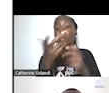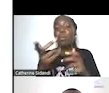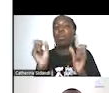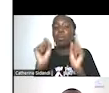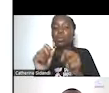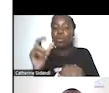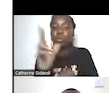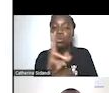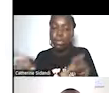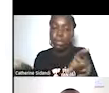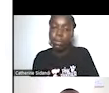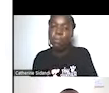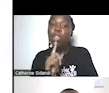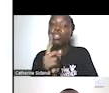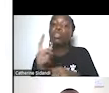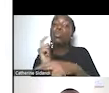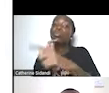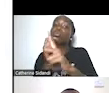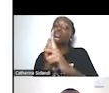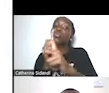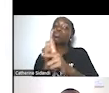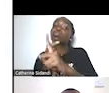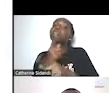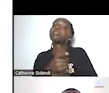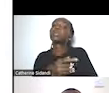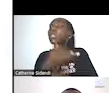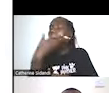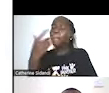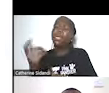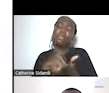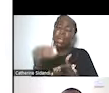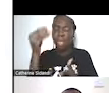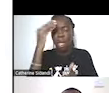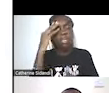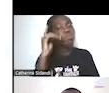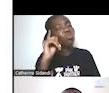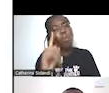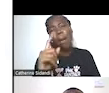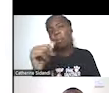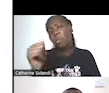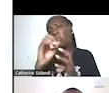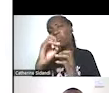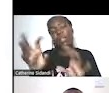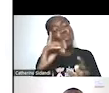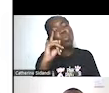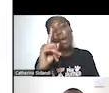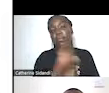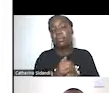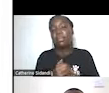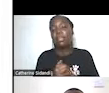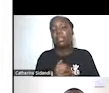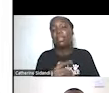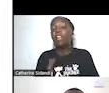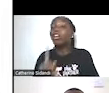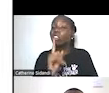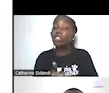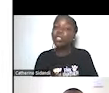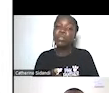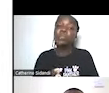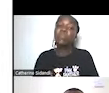tools at least get to learn one at any given point. And you can see that Google Forms, Microsoft Forms will give you